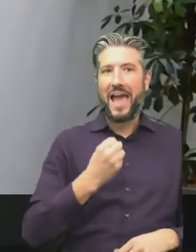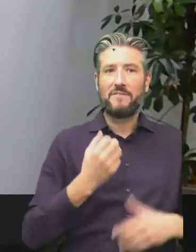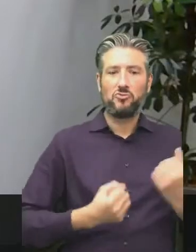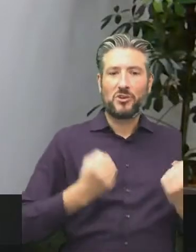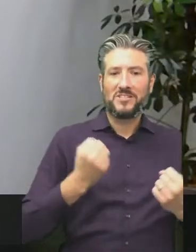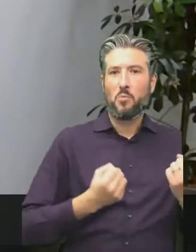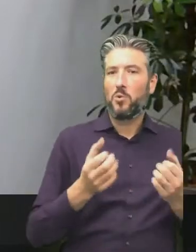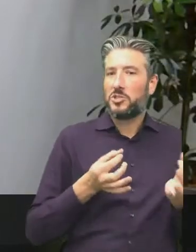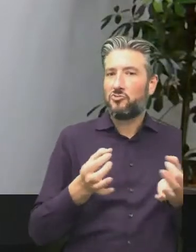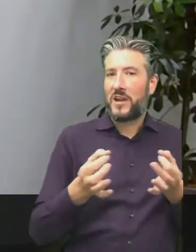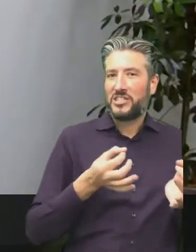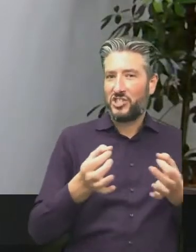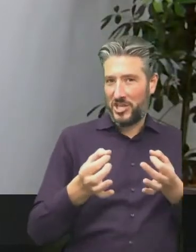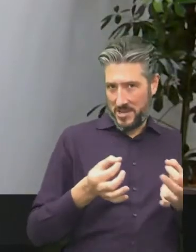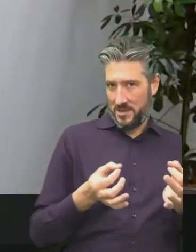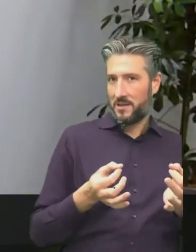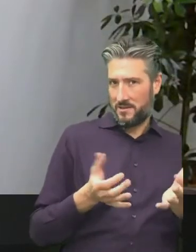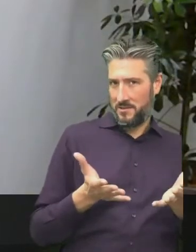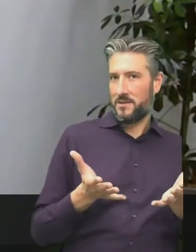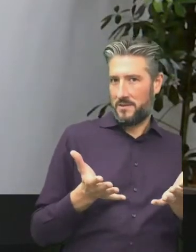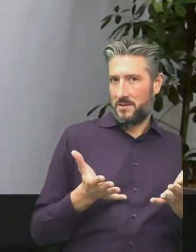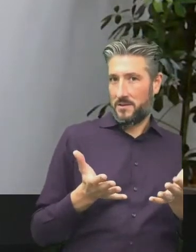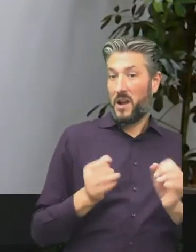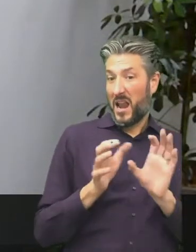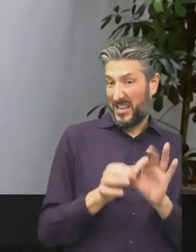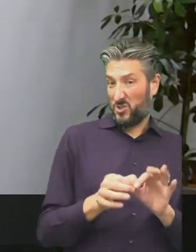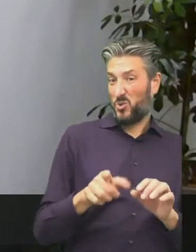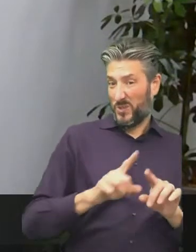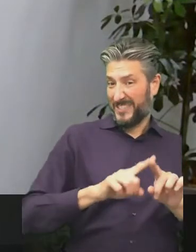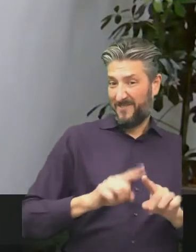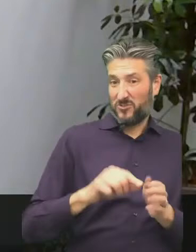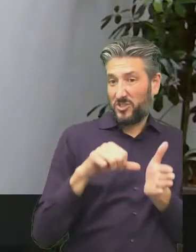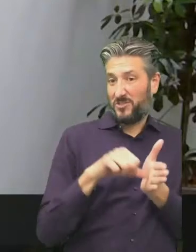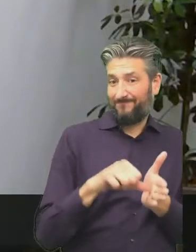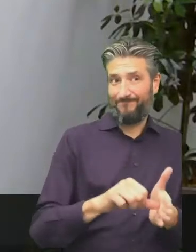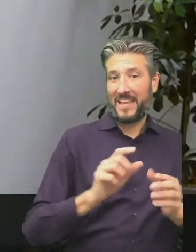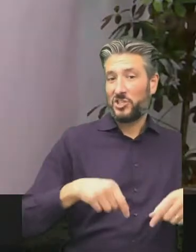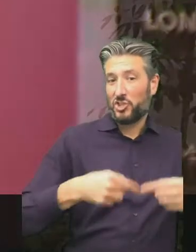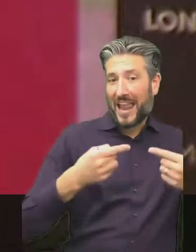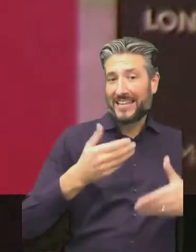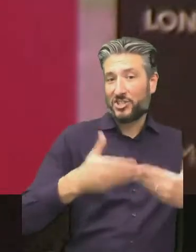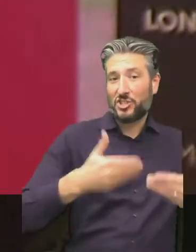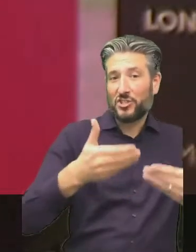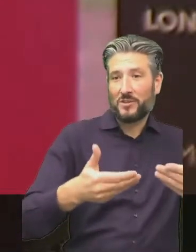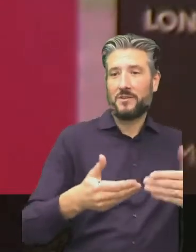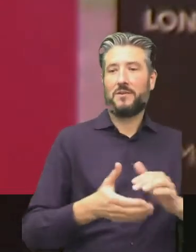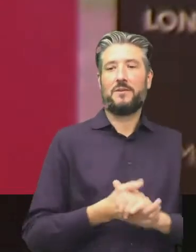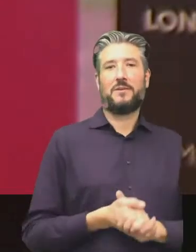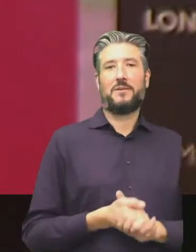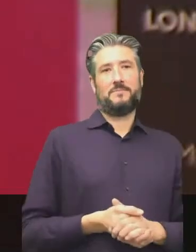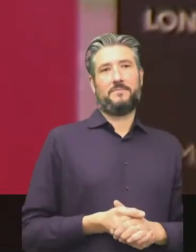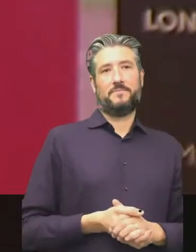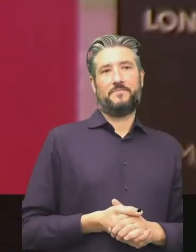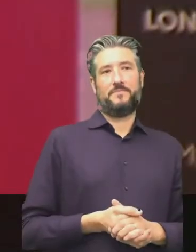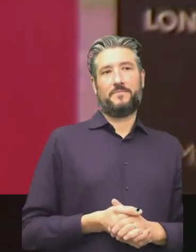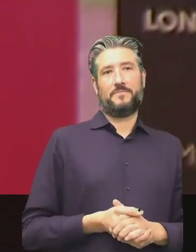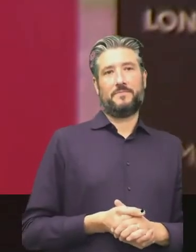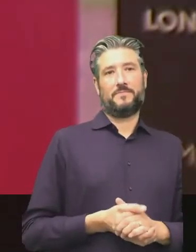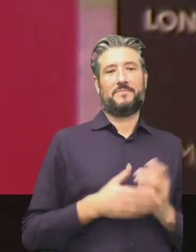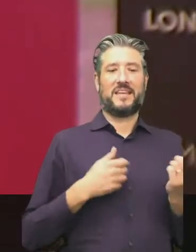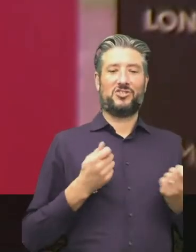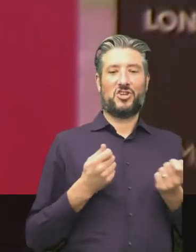term strategy about some of these challenges that we face going forward. Thank you, Mr. Mayor. I'm sure we can get